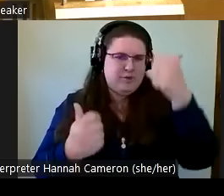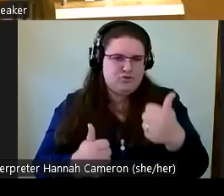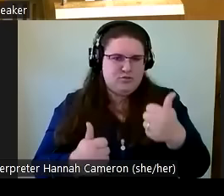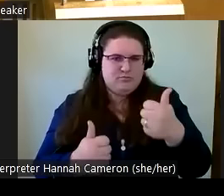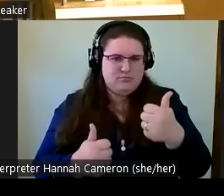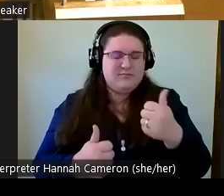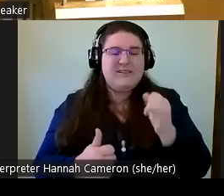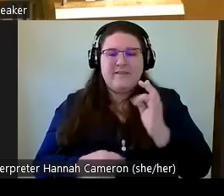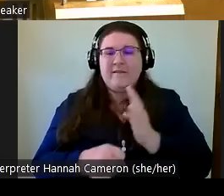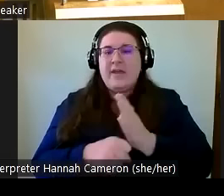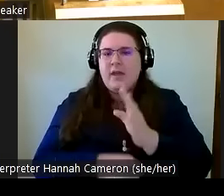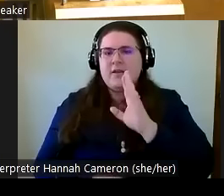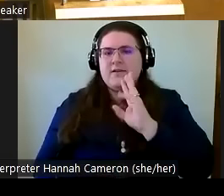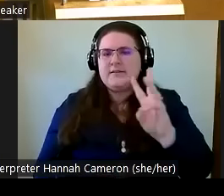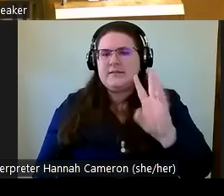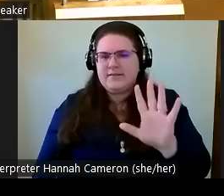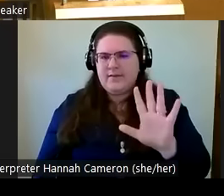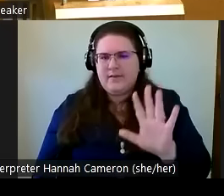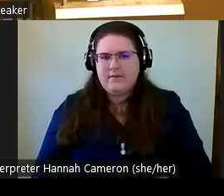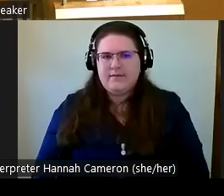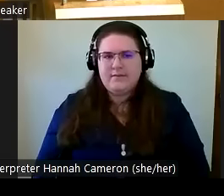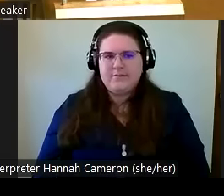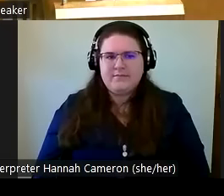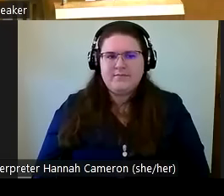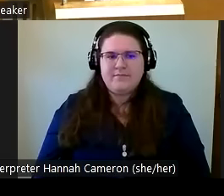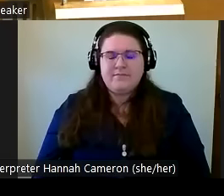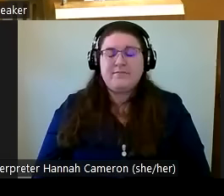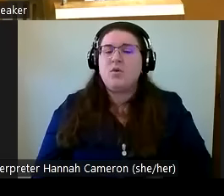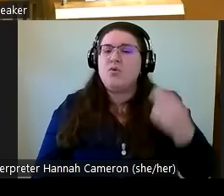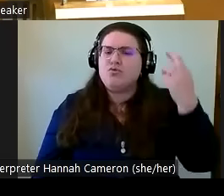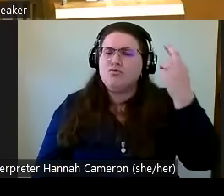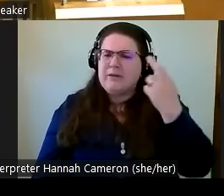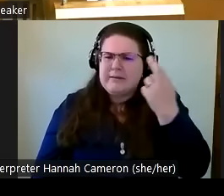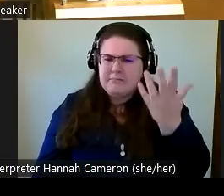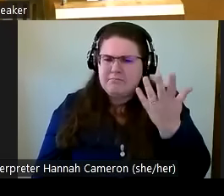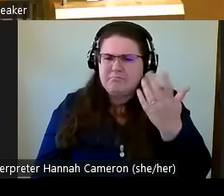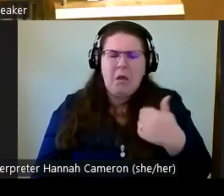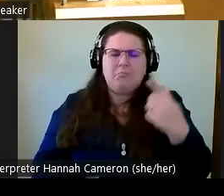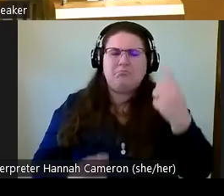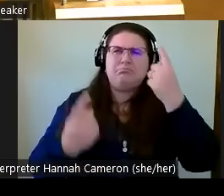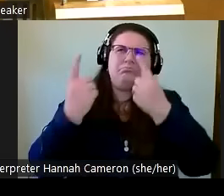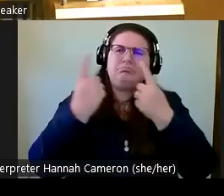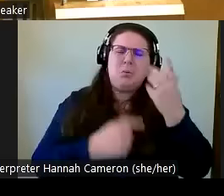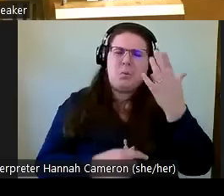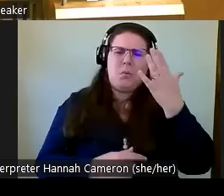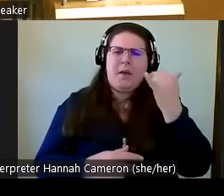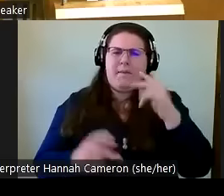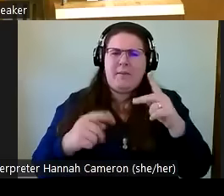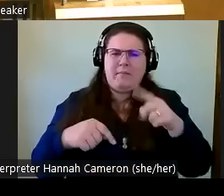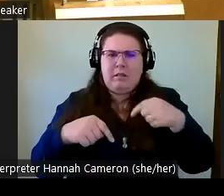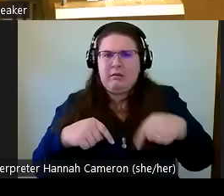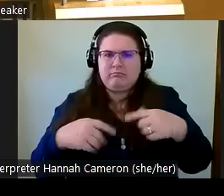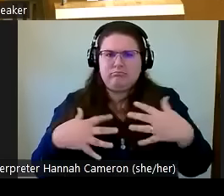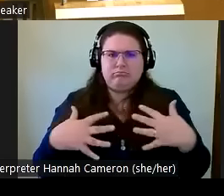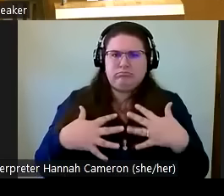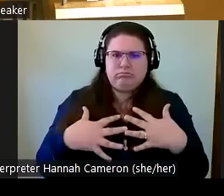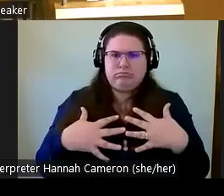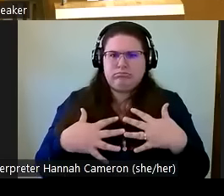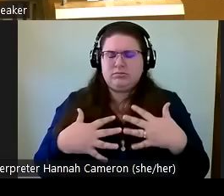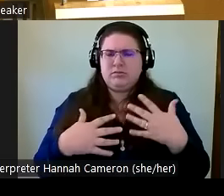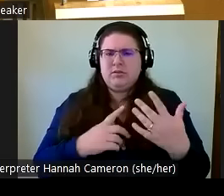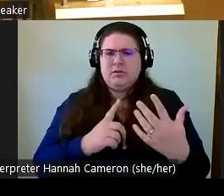And I think a lot of that, I was, you know, sort of reflecting on this, why might that be the case? And I think a lot of that